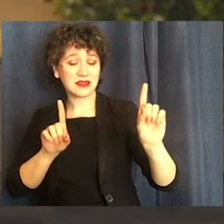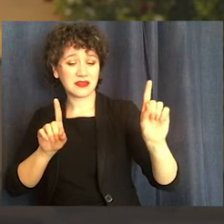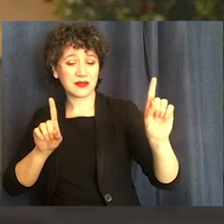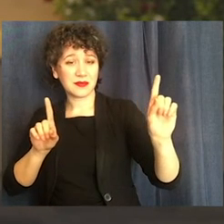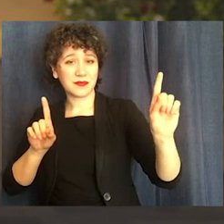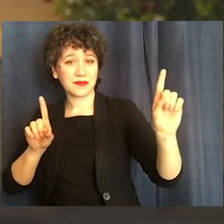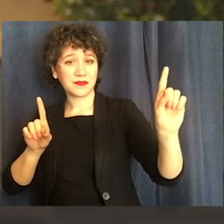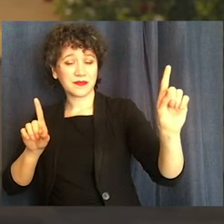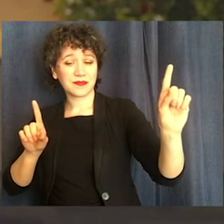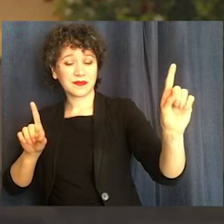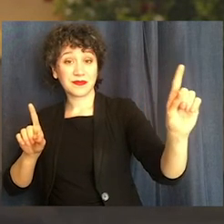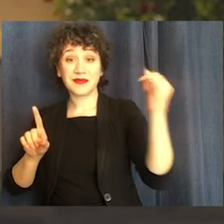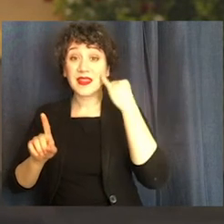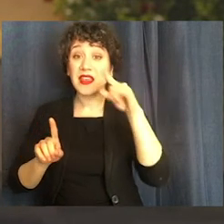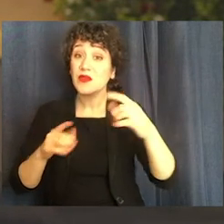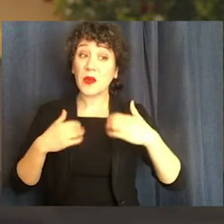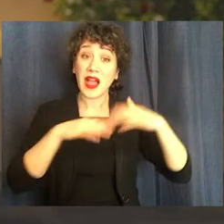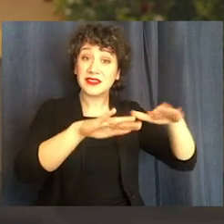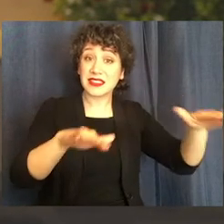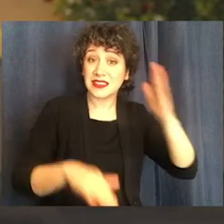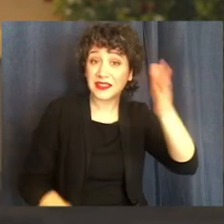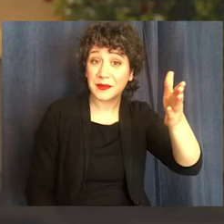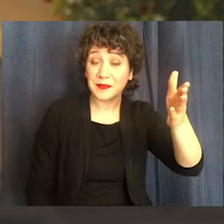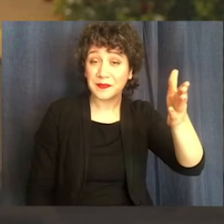when they point to the pictures,